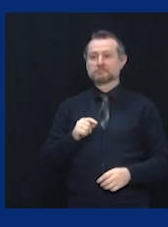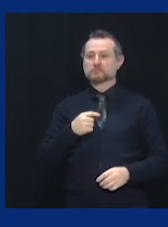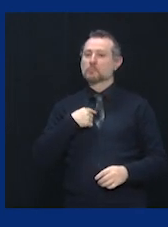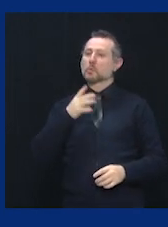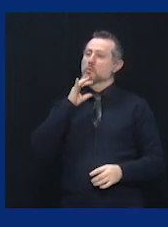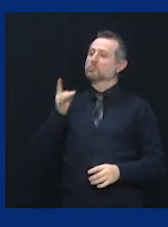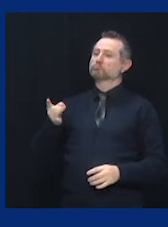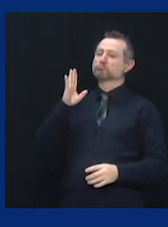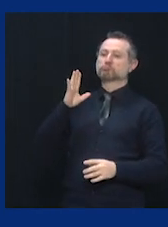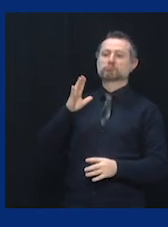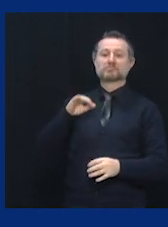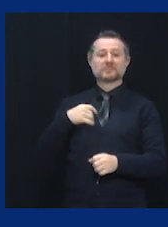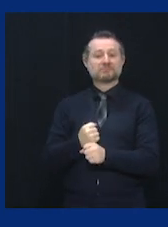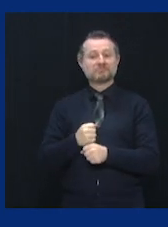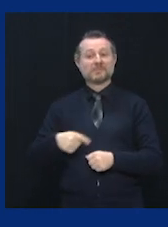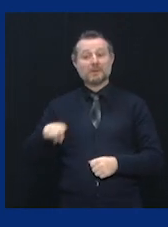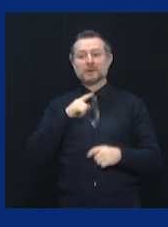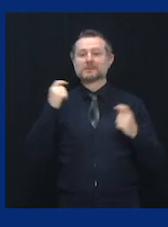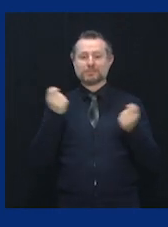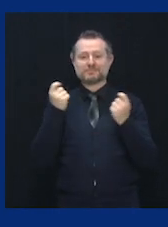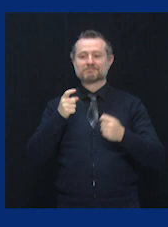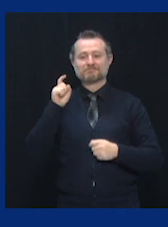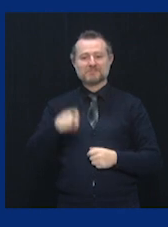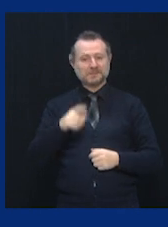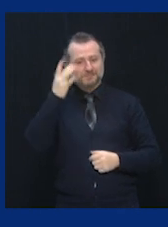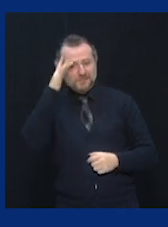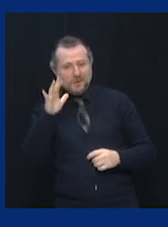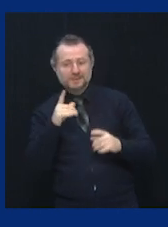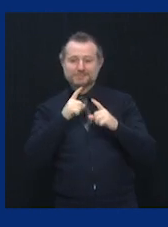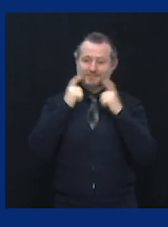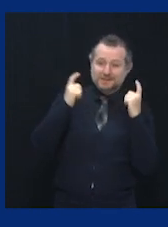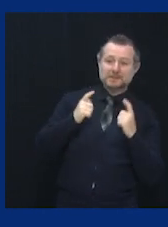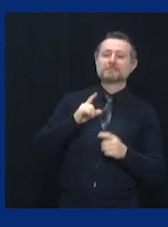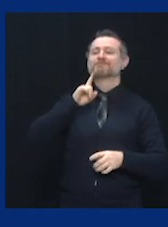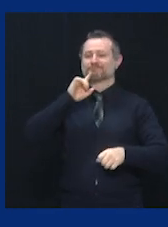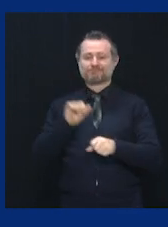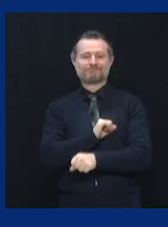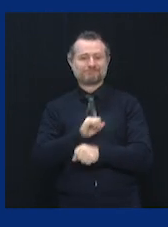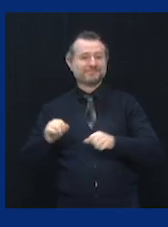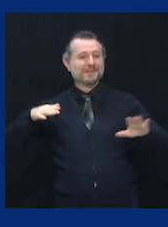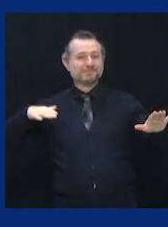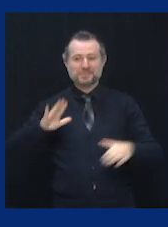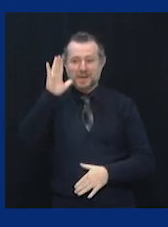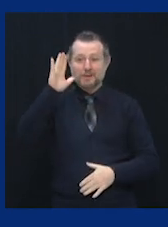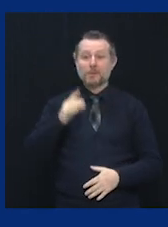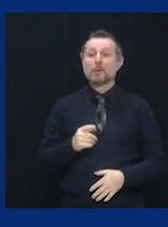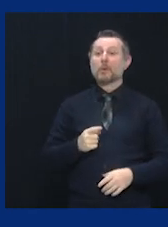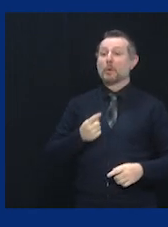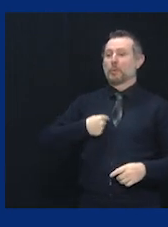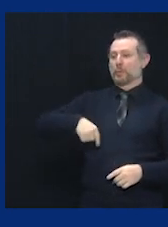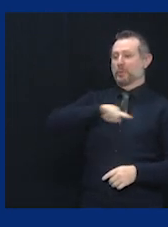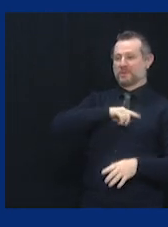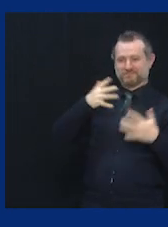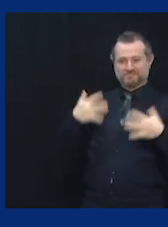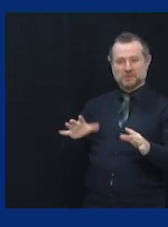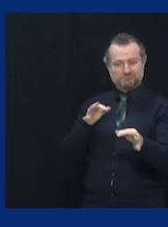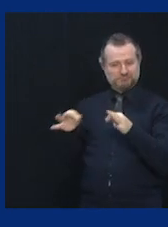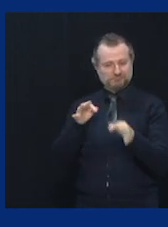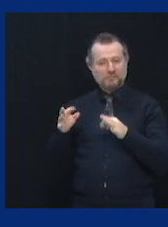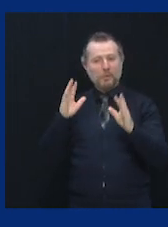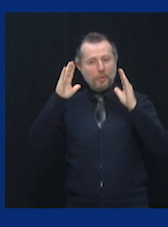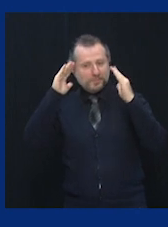spike. We said we hoped the spike would end after